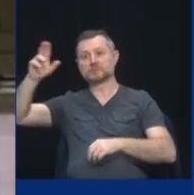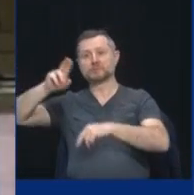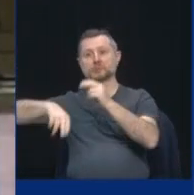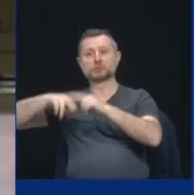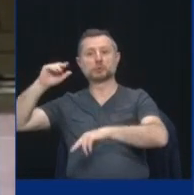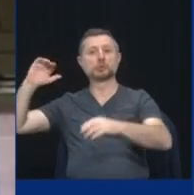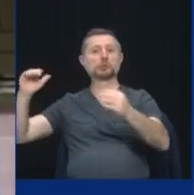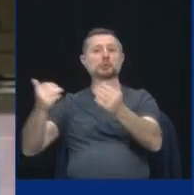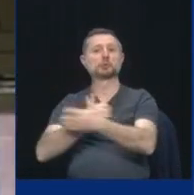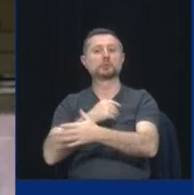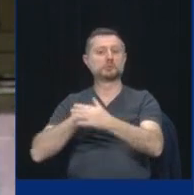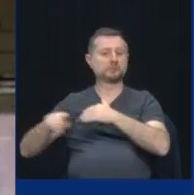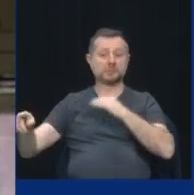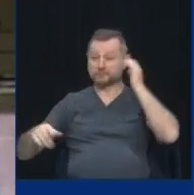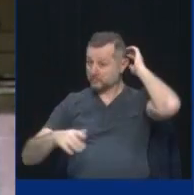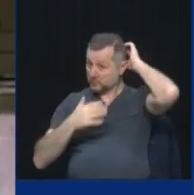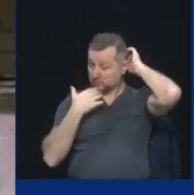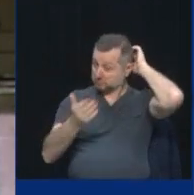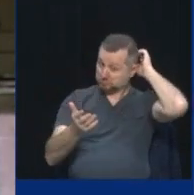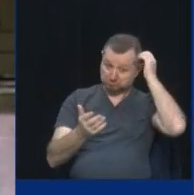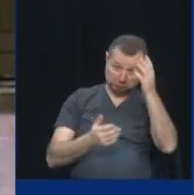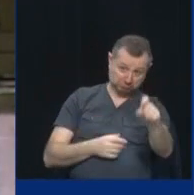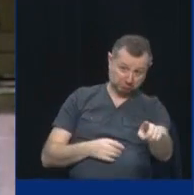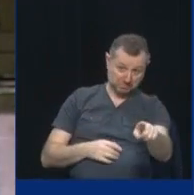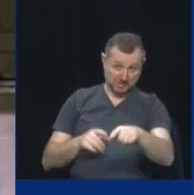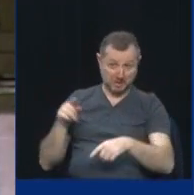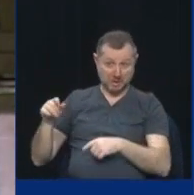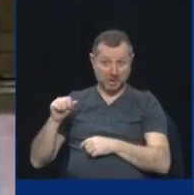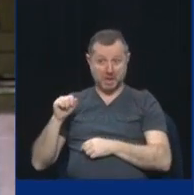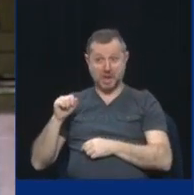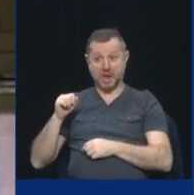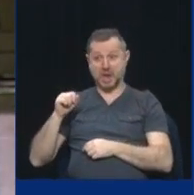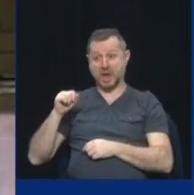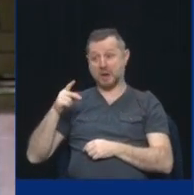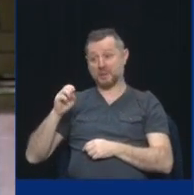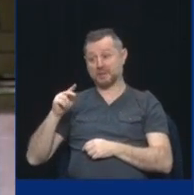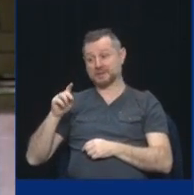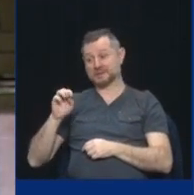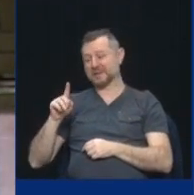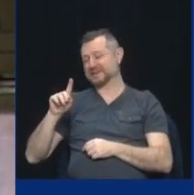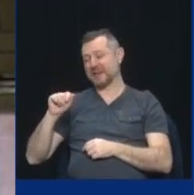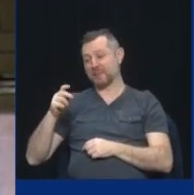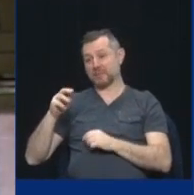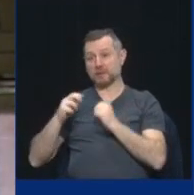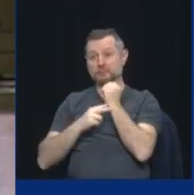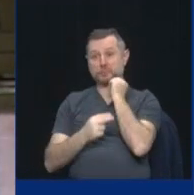the Tappan Zee Bridge, largest infrastructure project in the United States?